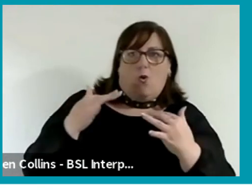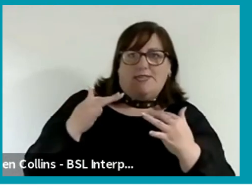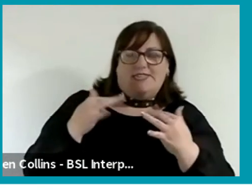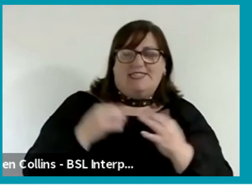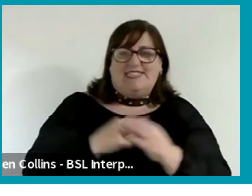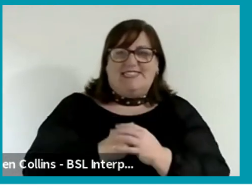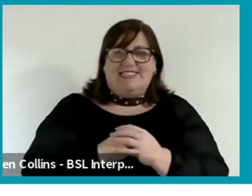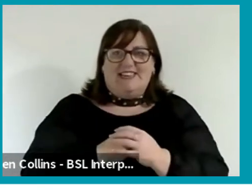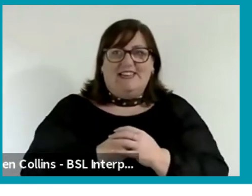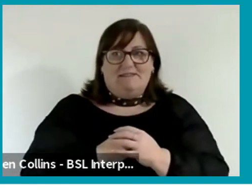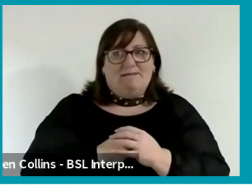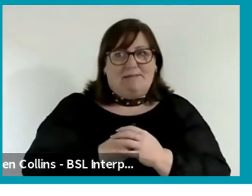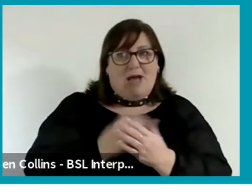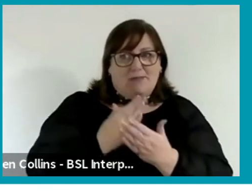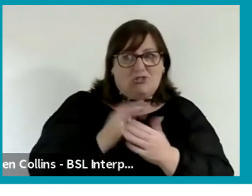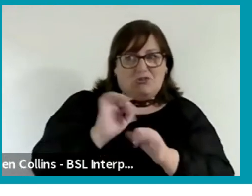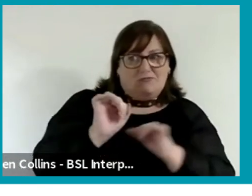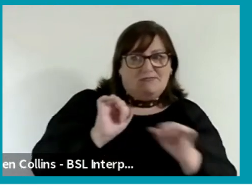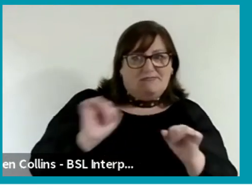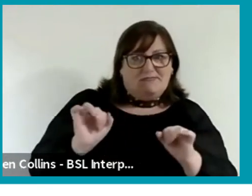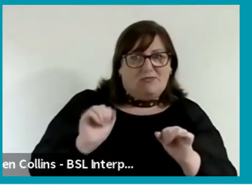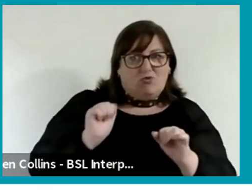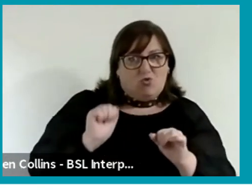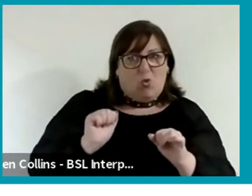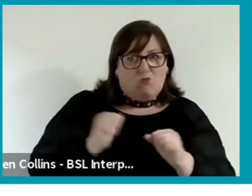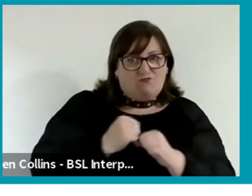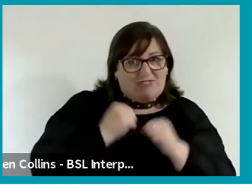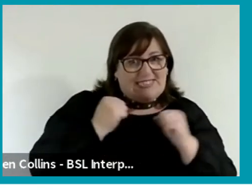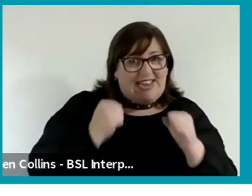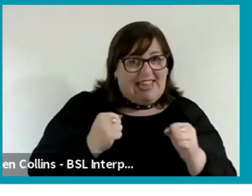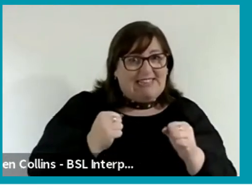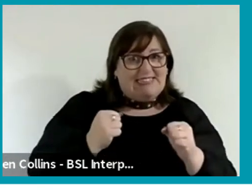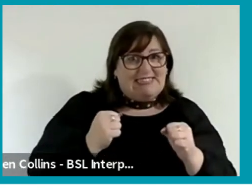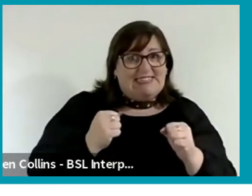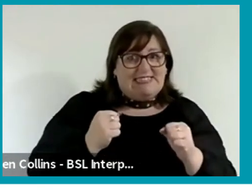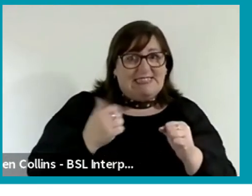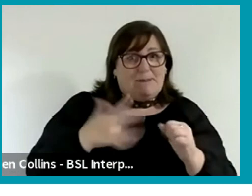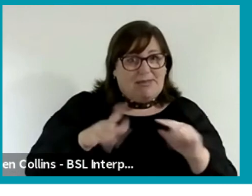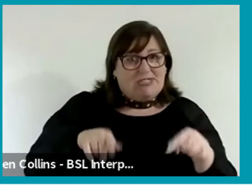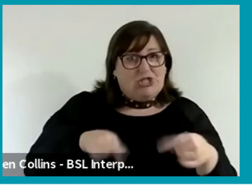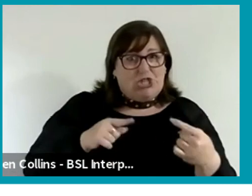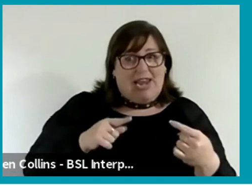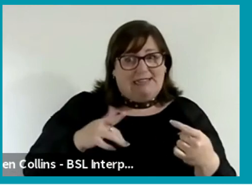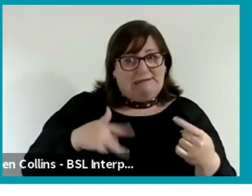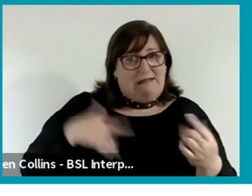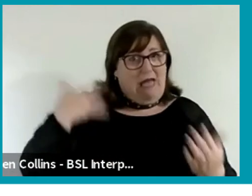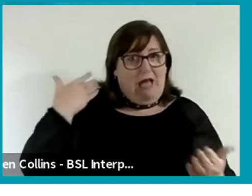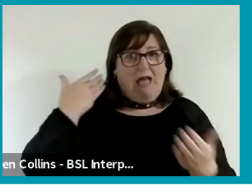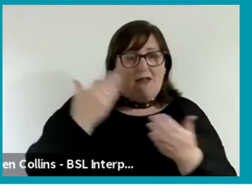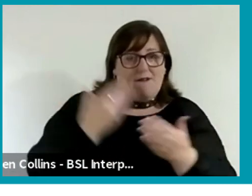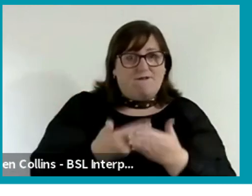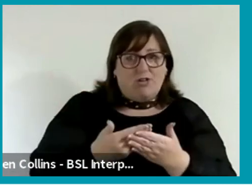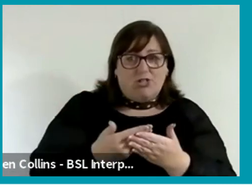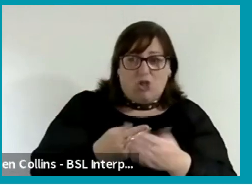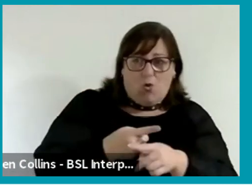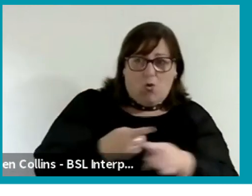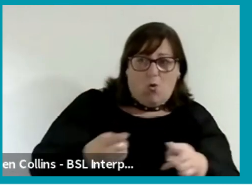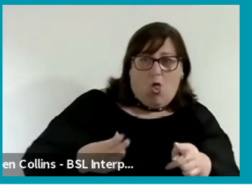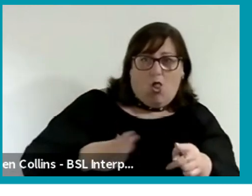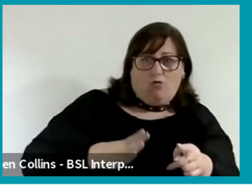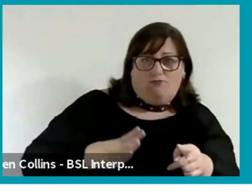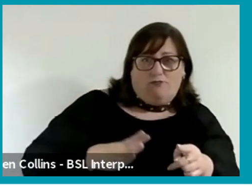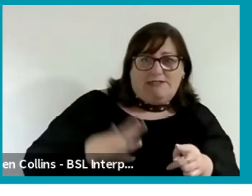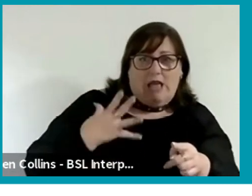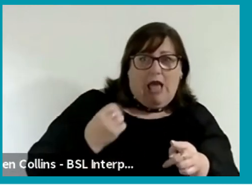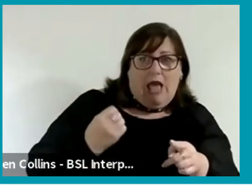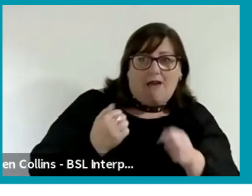tested and their grit and determination tested to get where they are today. So already they have values and skill sets and competencies that would fit